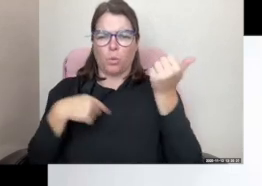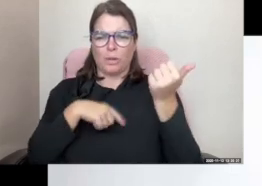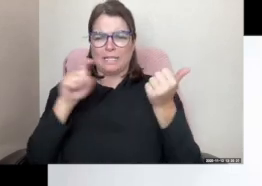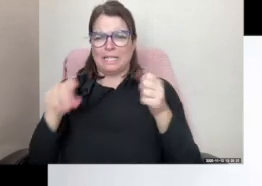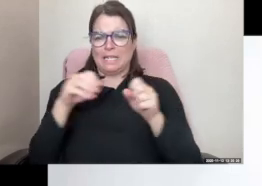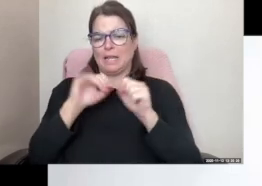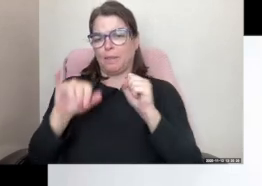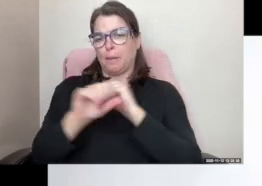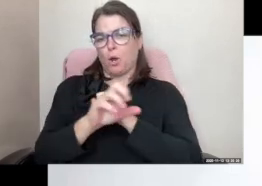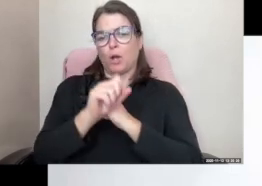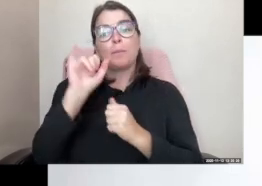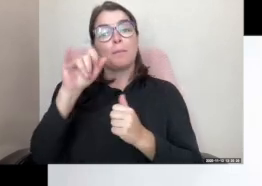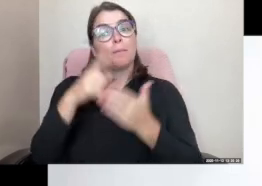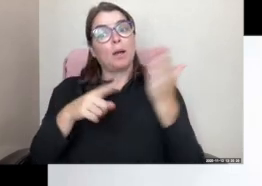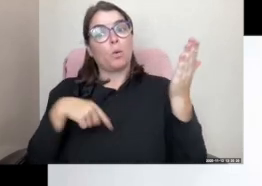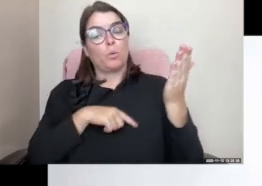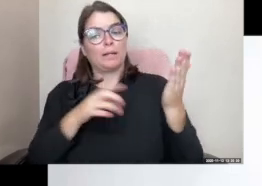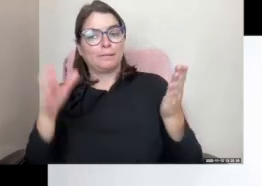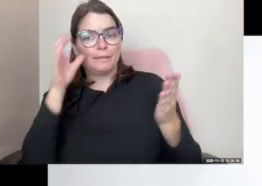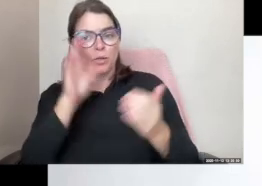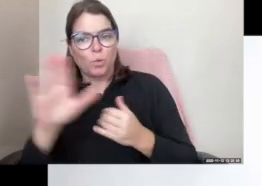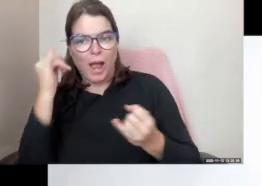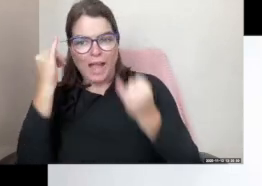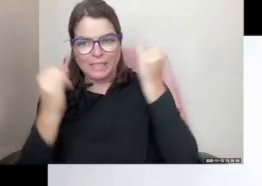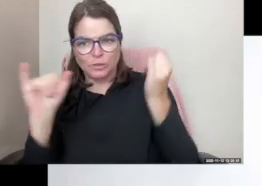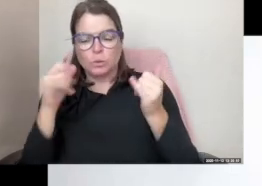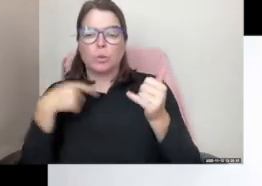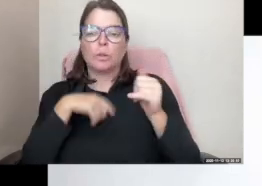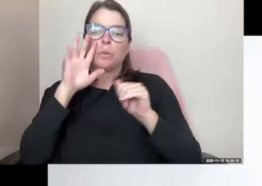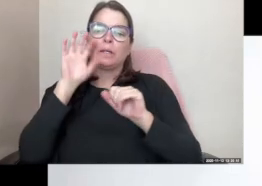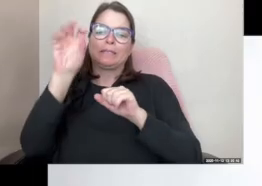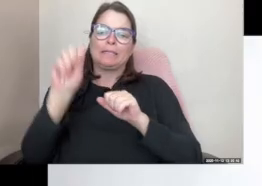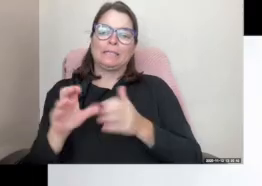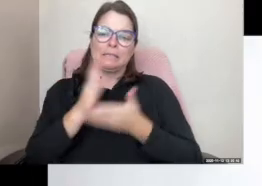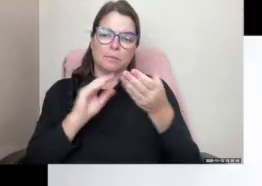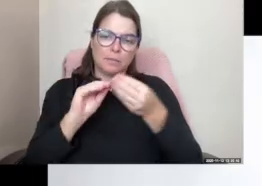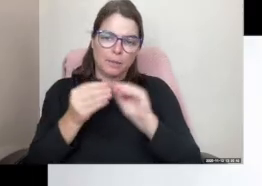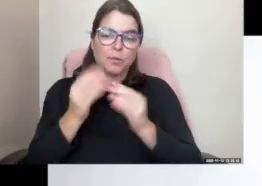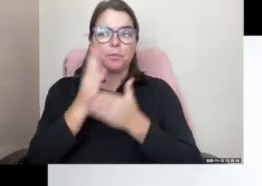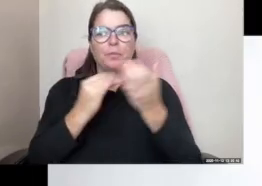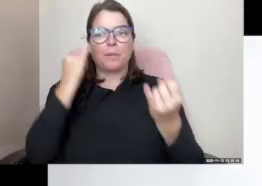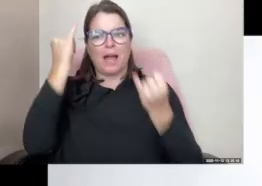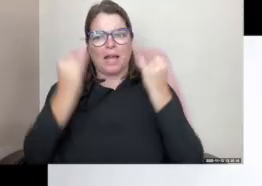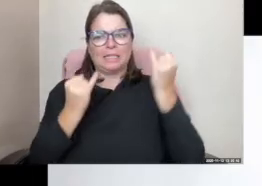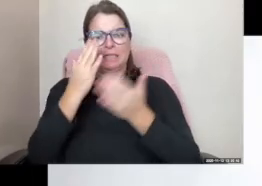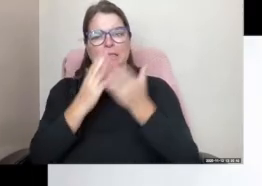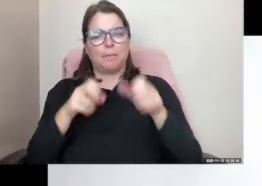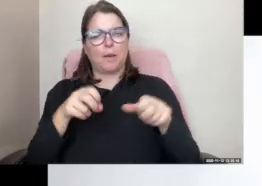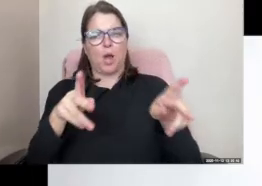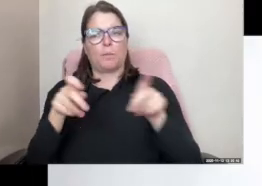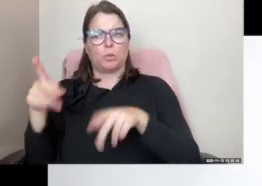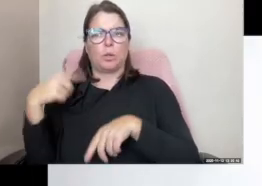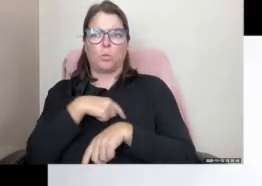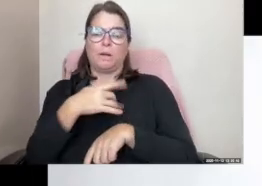we've got some thoughts and ideas. We're going to share with you some of our concepts for what is most needed in the market, but we want to hear your ideas as